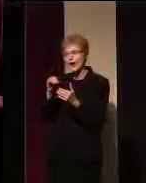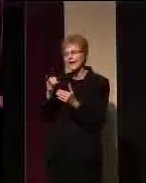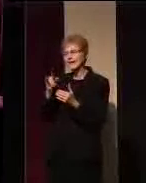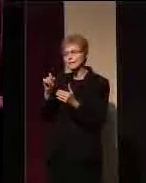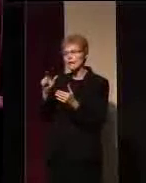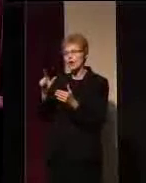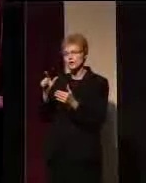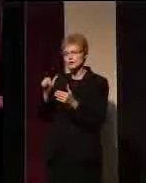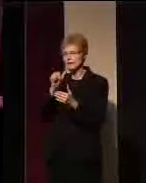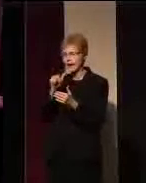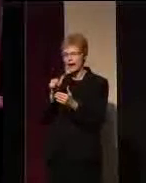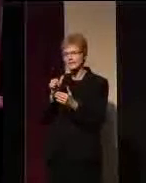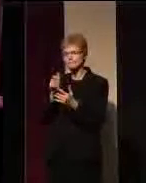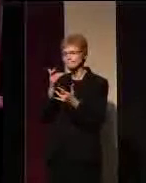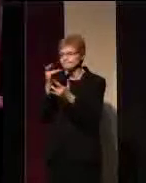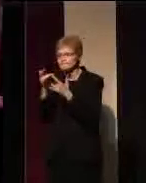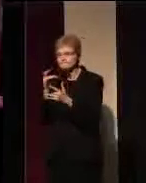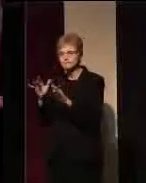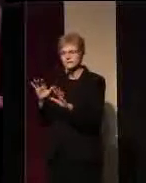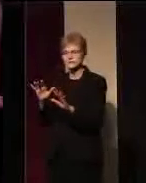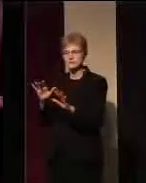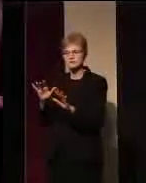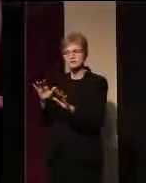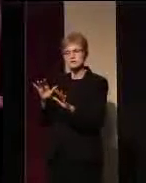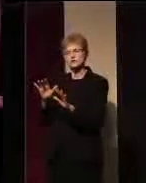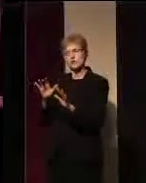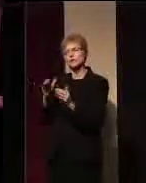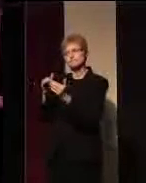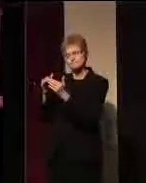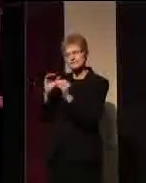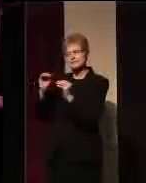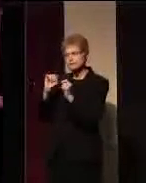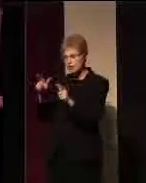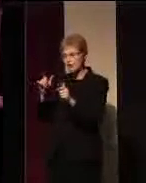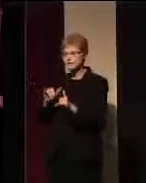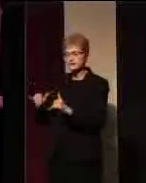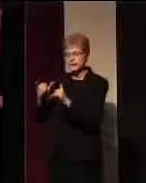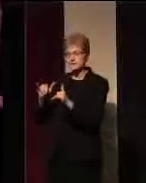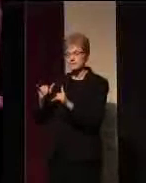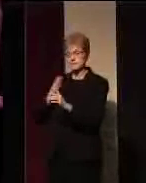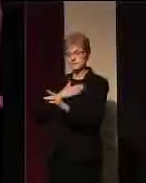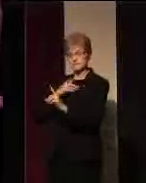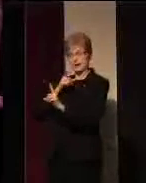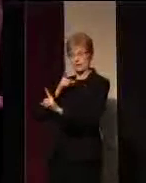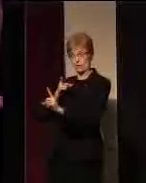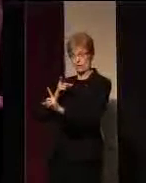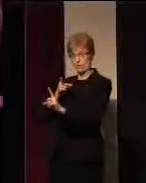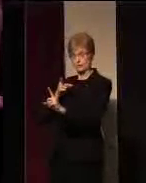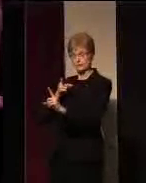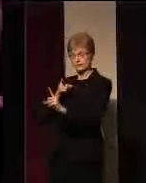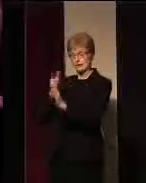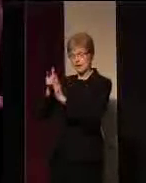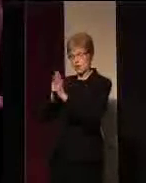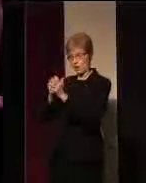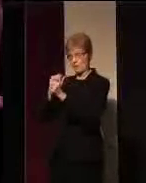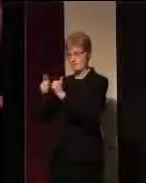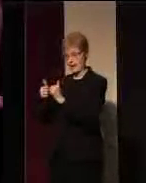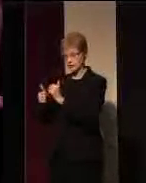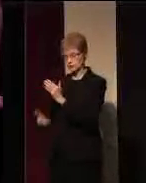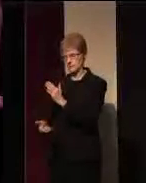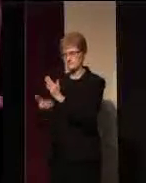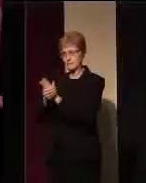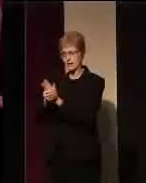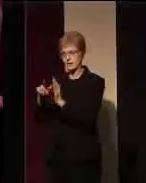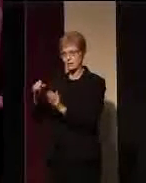Frankly, not just police officers, but everybody. That said, I have a goal of trying to pass a bill to amend the state's